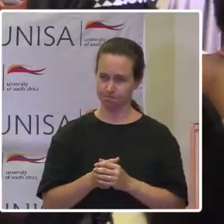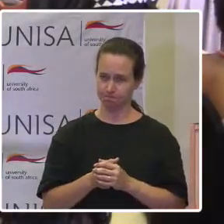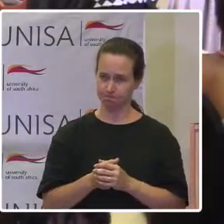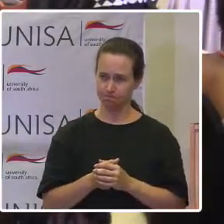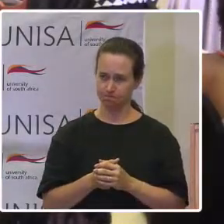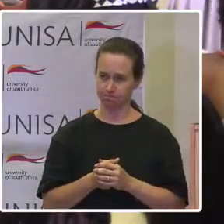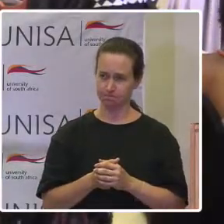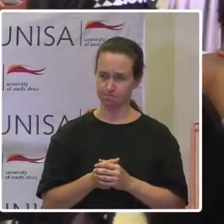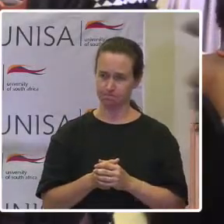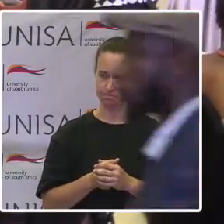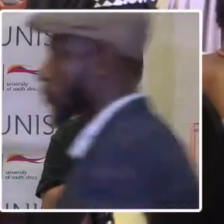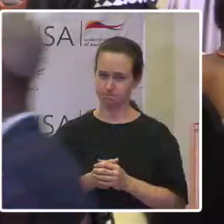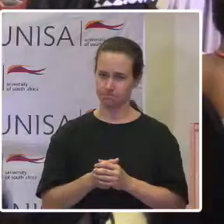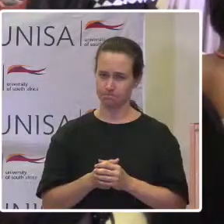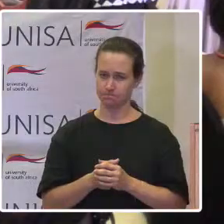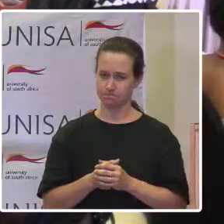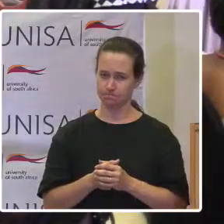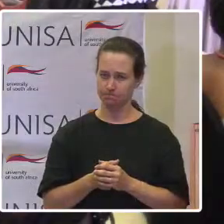I wanted to,